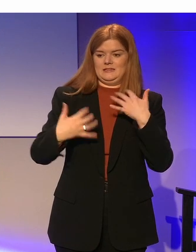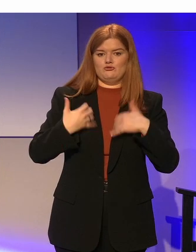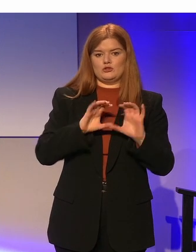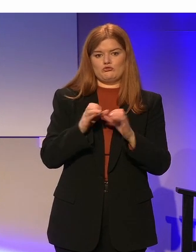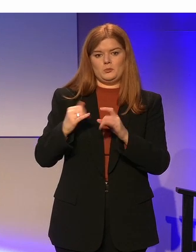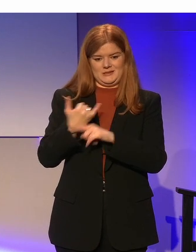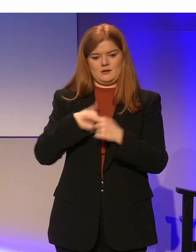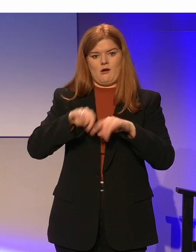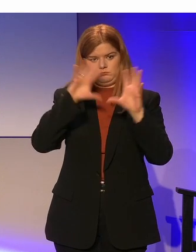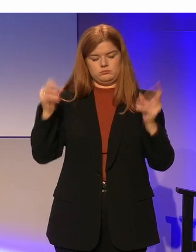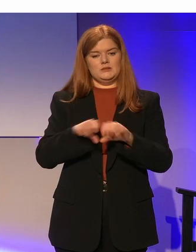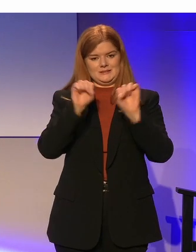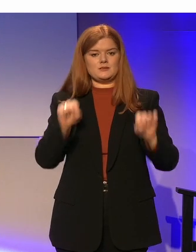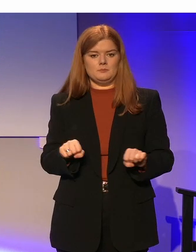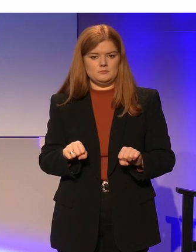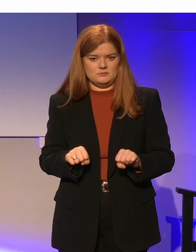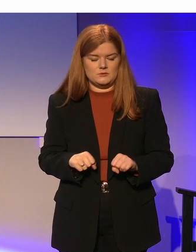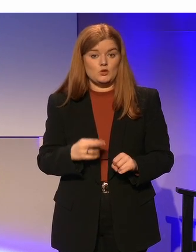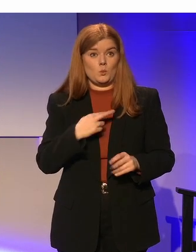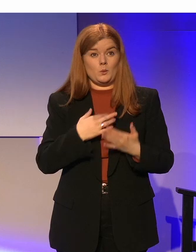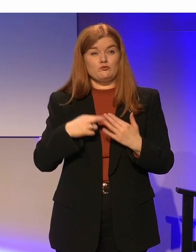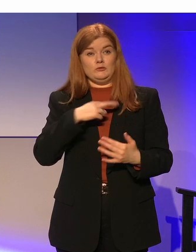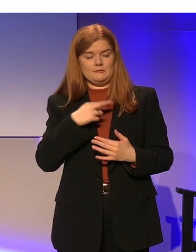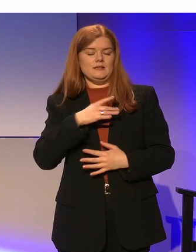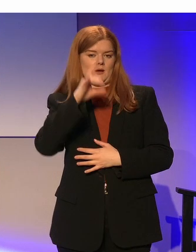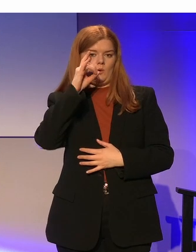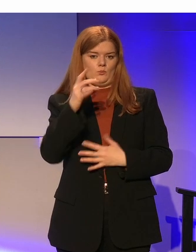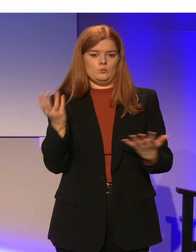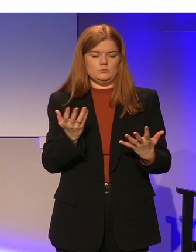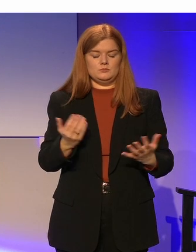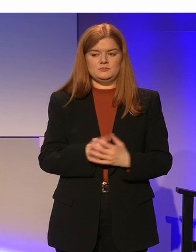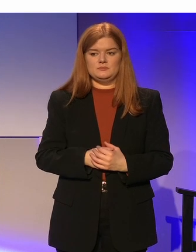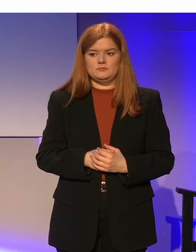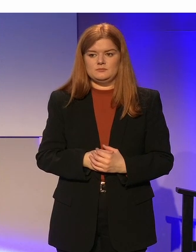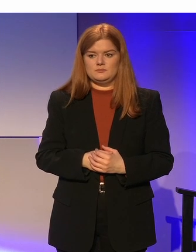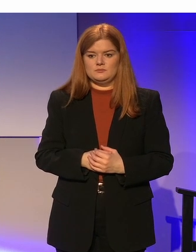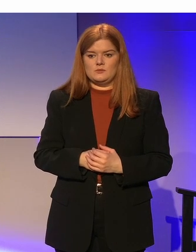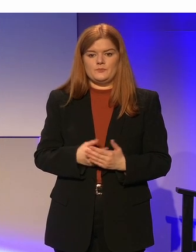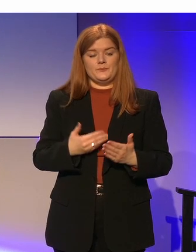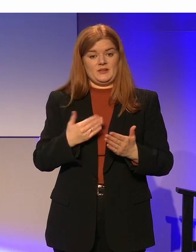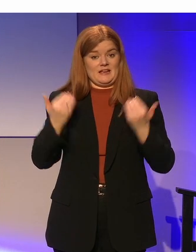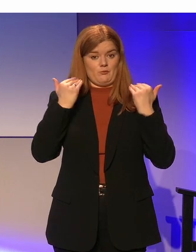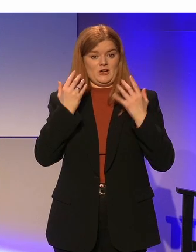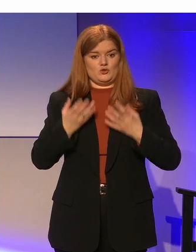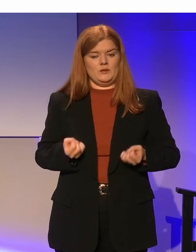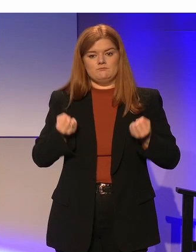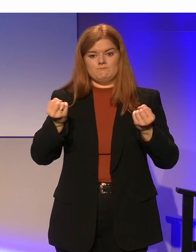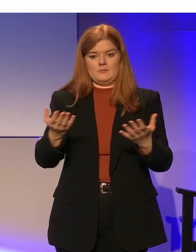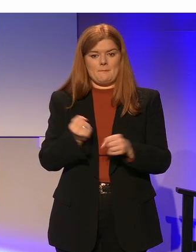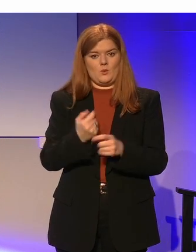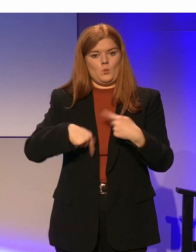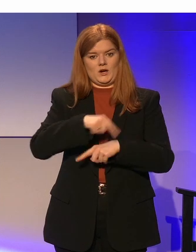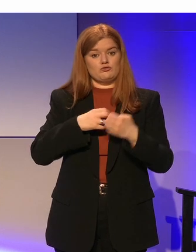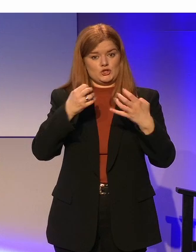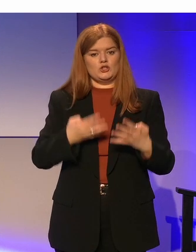stakeholders in the system. What we really hope is that the account that we share with you of our